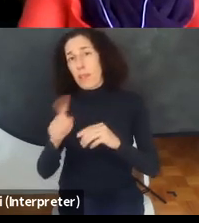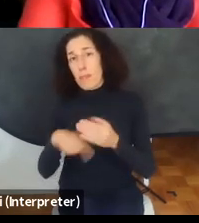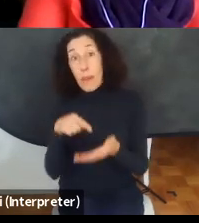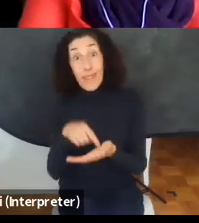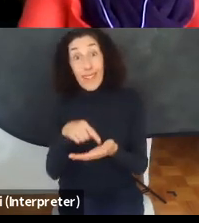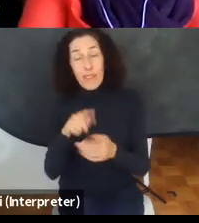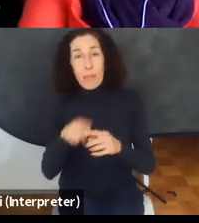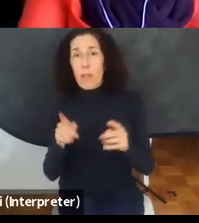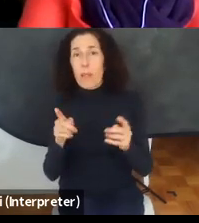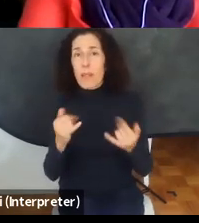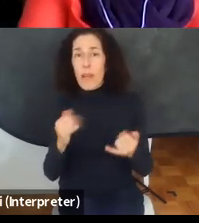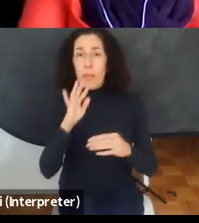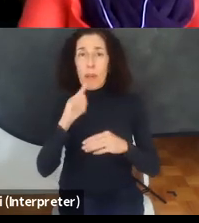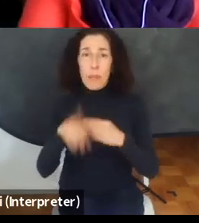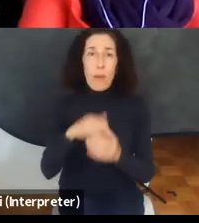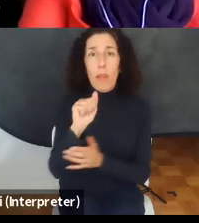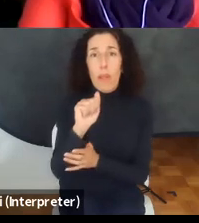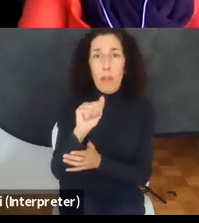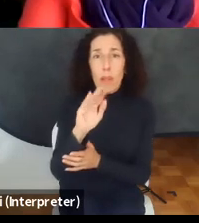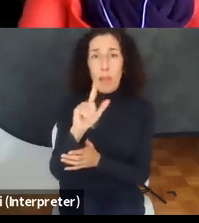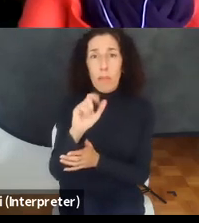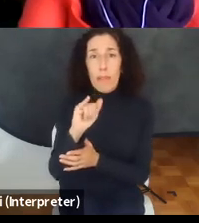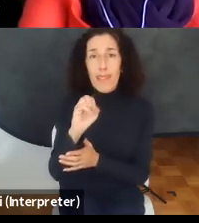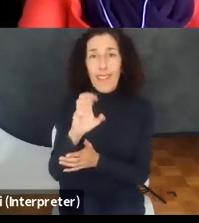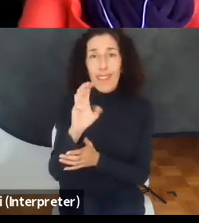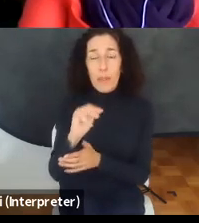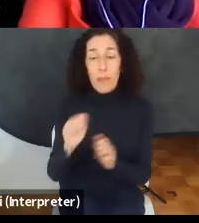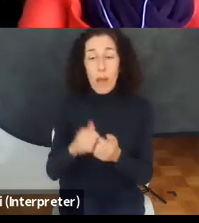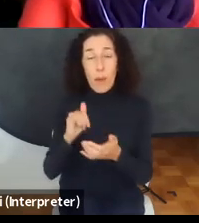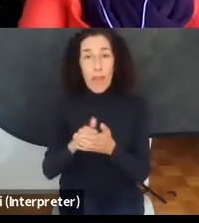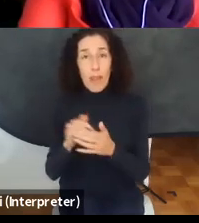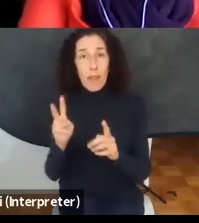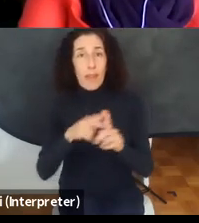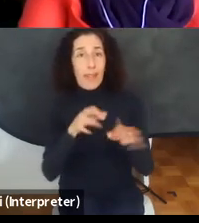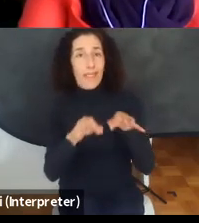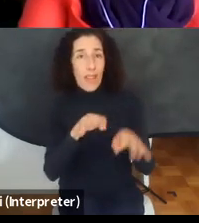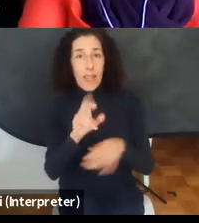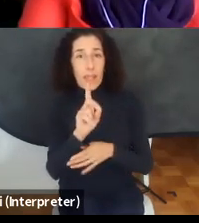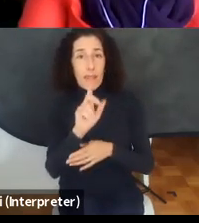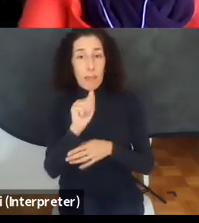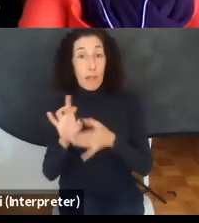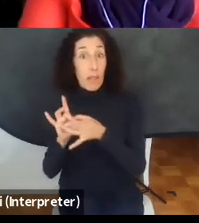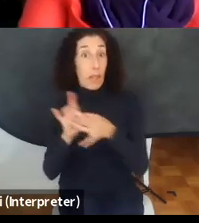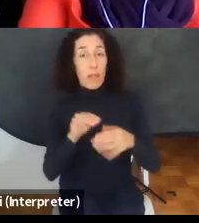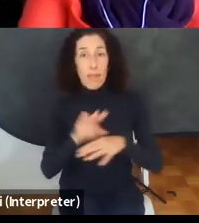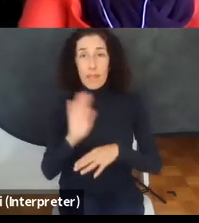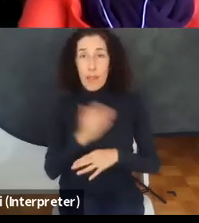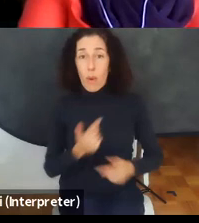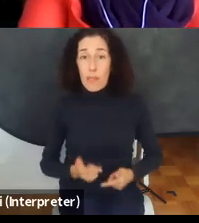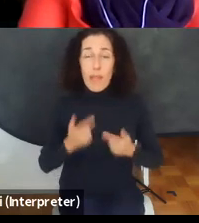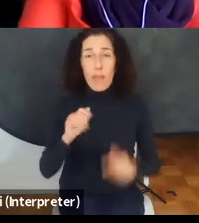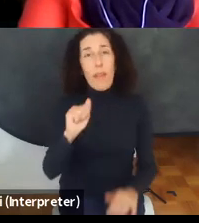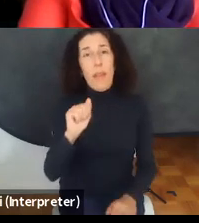When we talk about ableism and how ableism defines disability and then therefore affects our lives, ableism